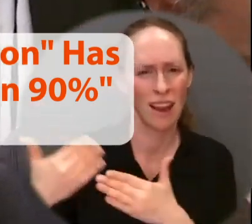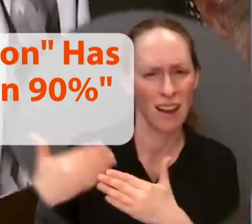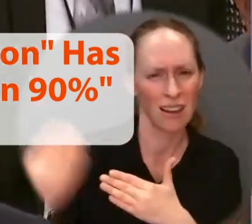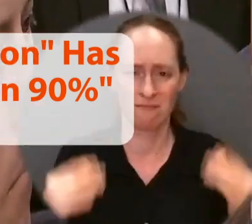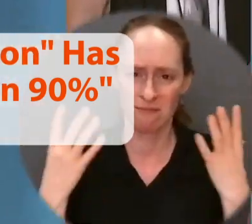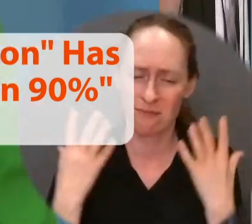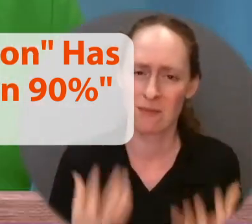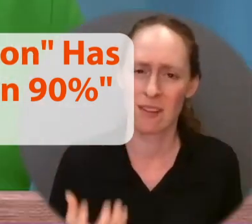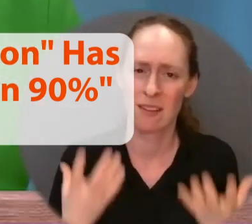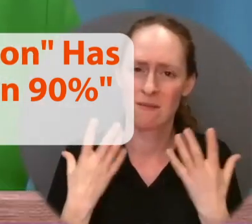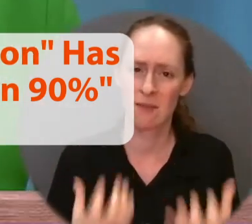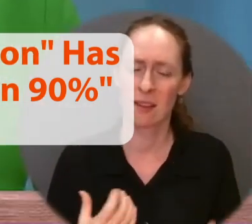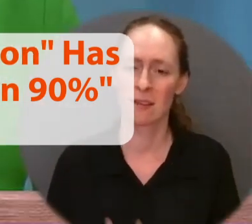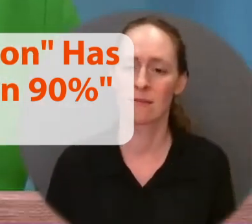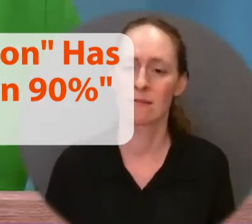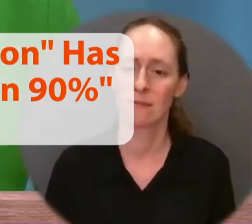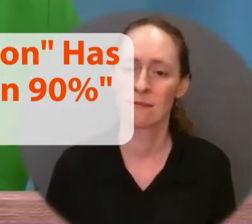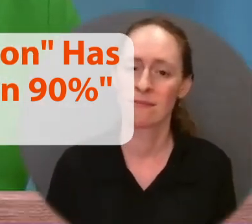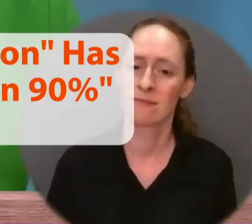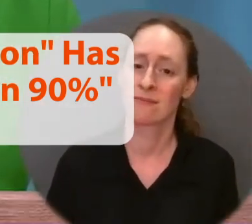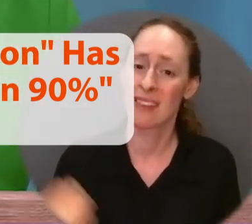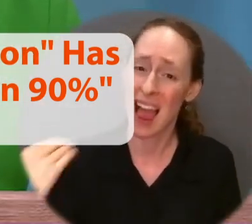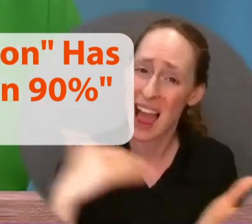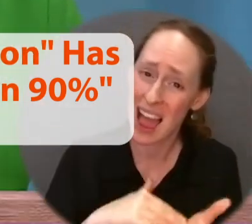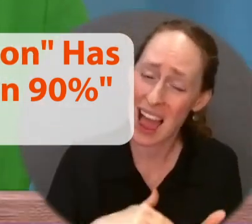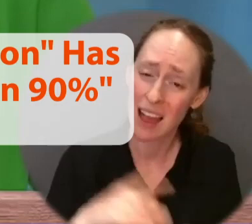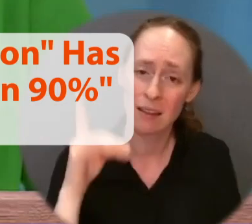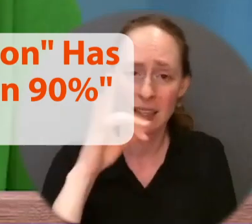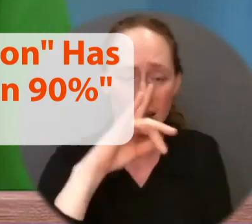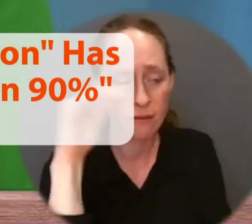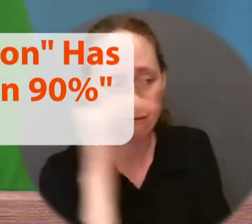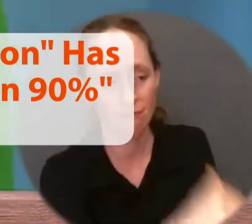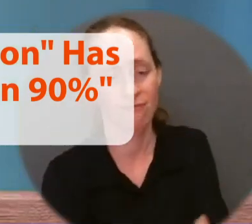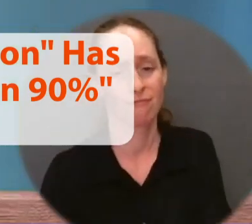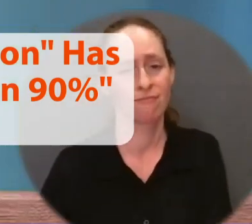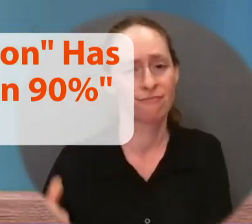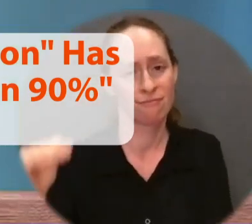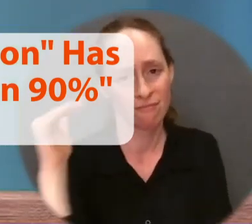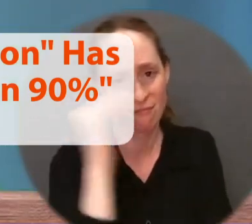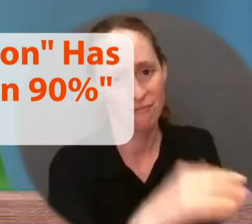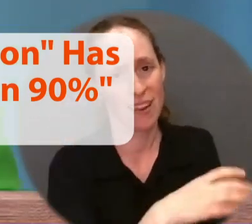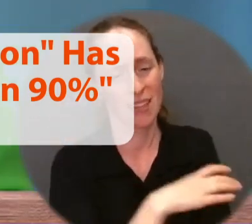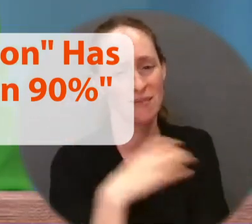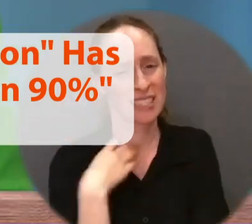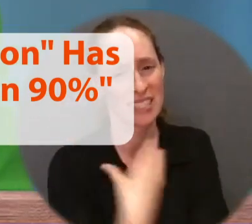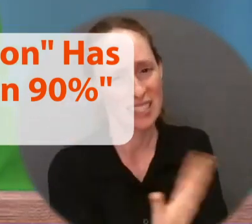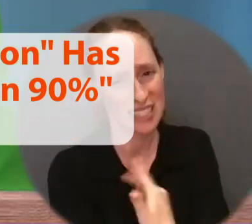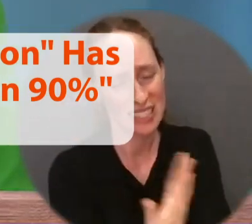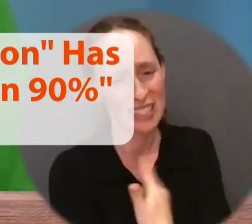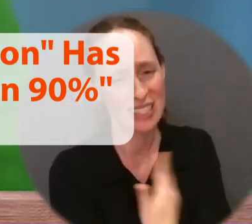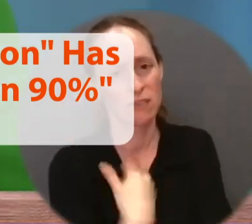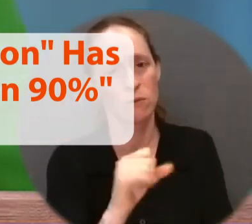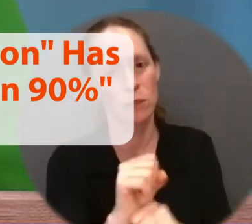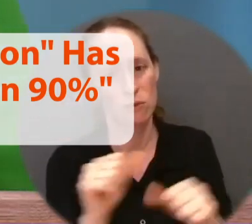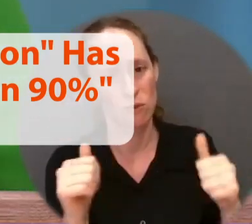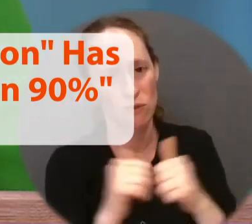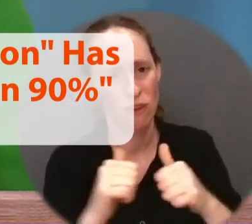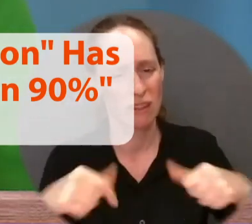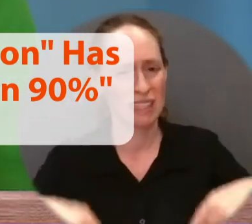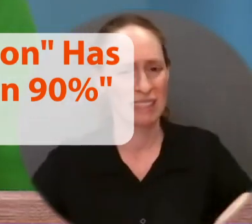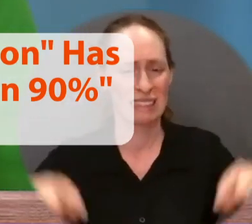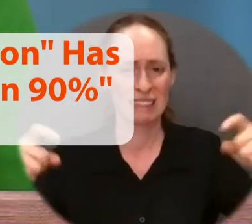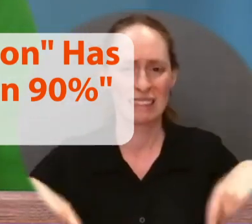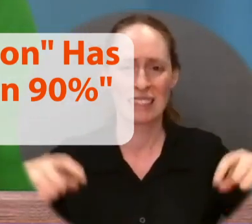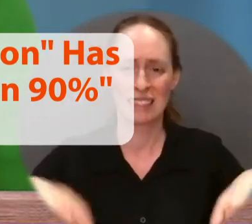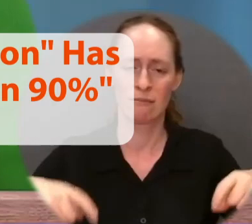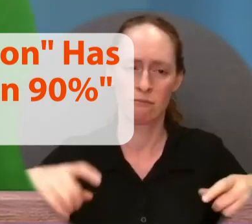he want to plan? To take action, Republicans in Congress to take action and to work on this in a bipartisan way. He's going to